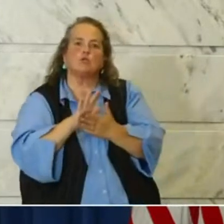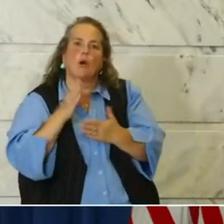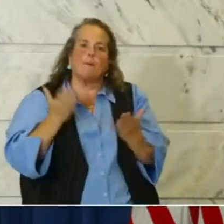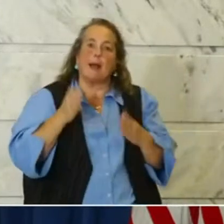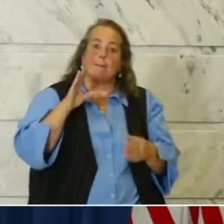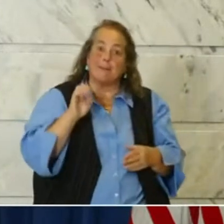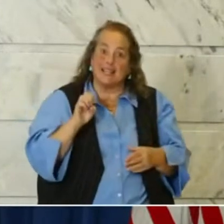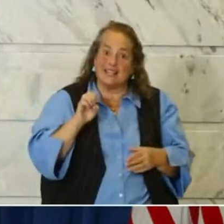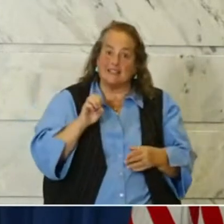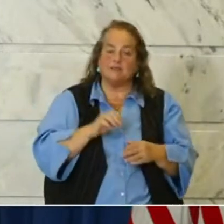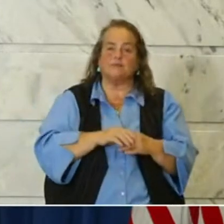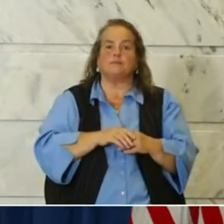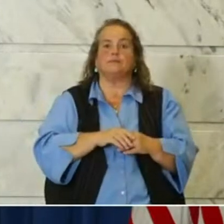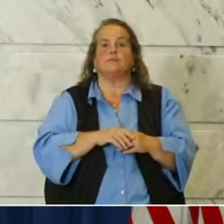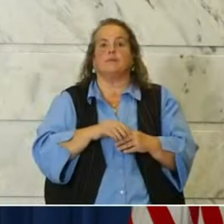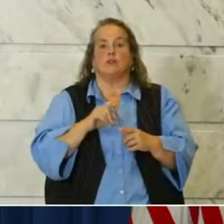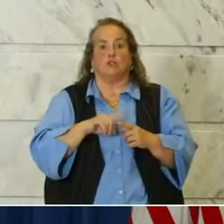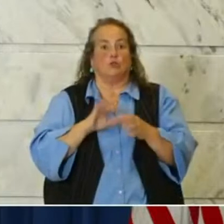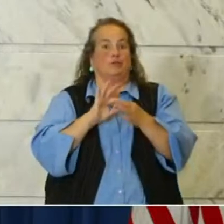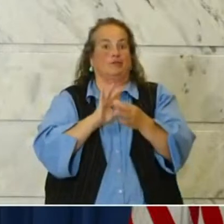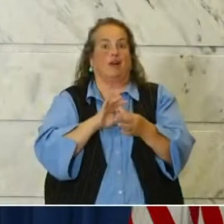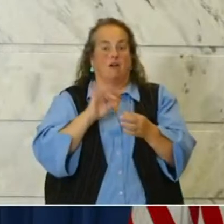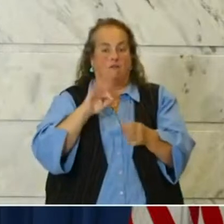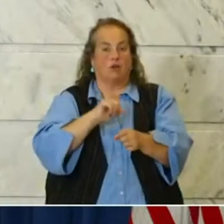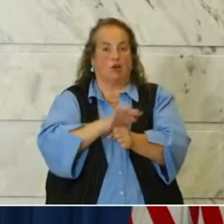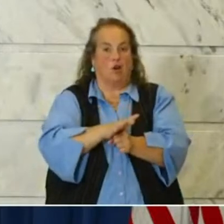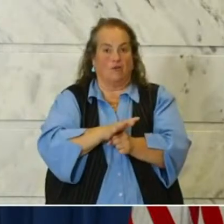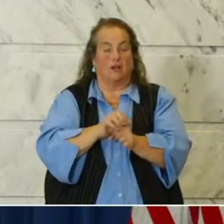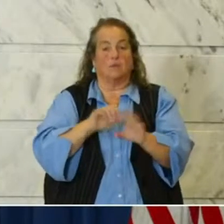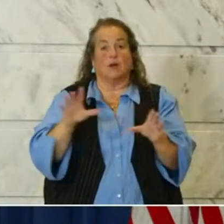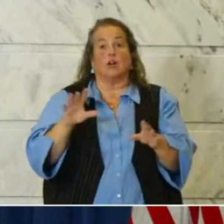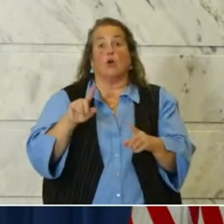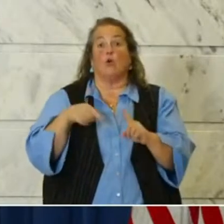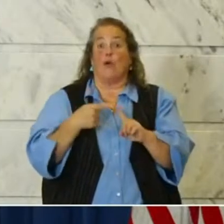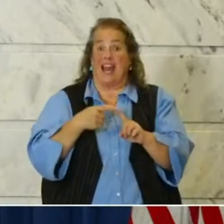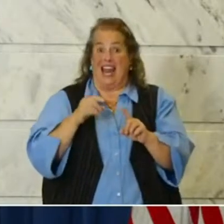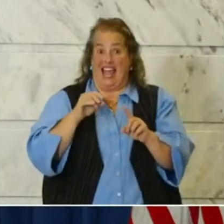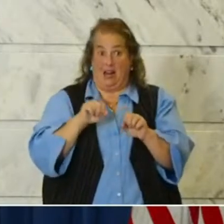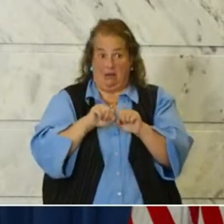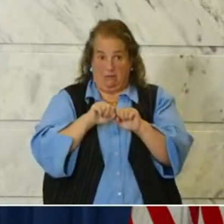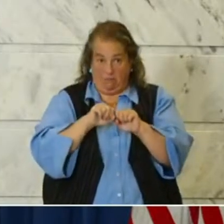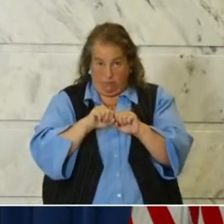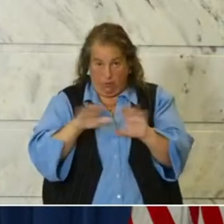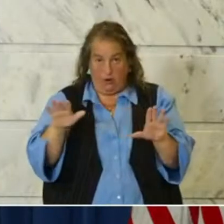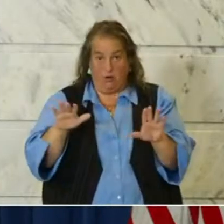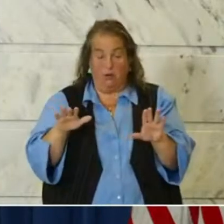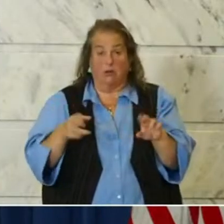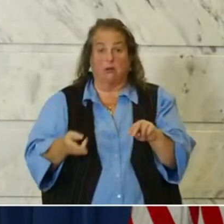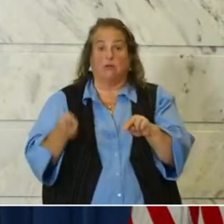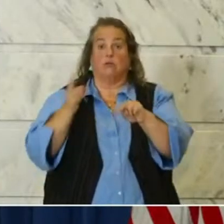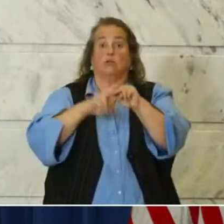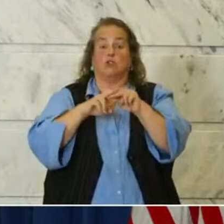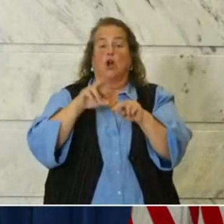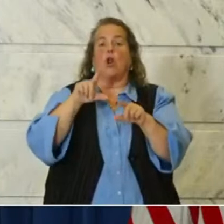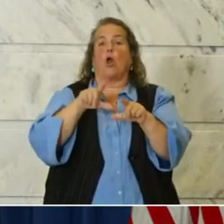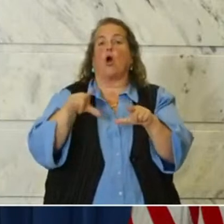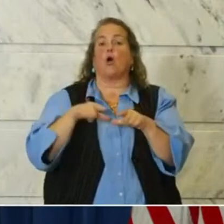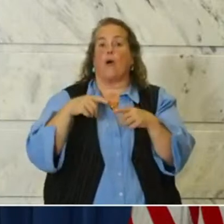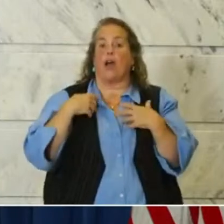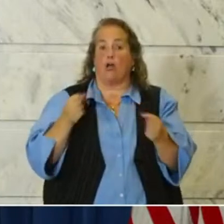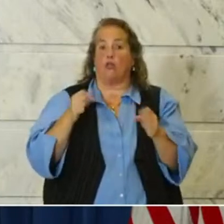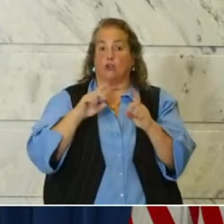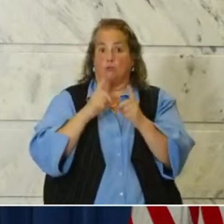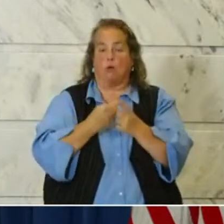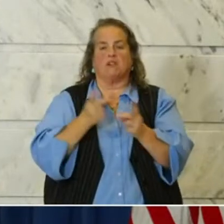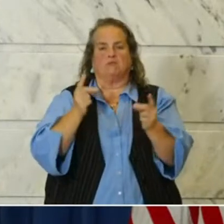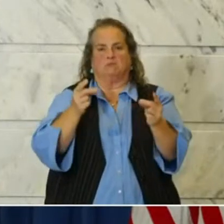in terms of the COVID outbreak. When an outbreak occurs, the local health department immediately comes in.